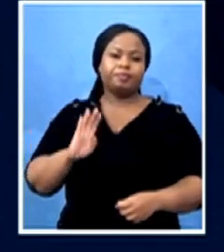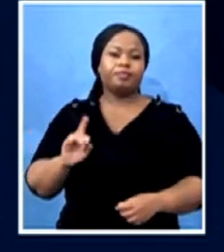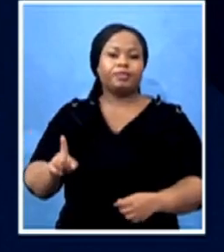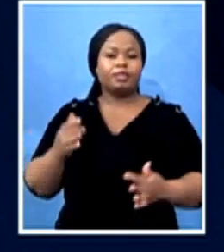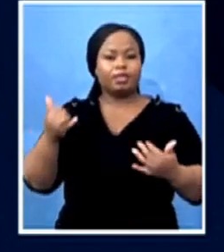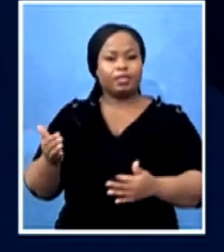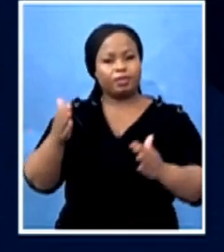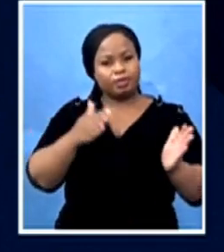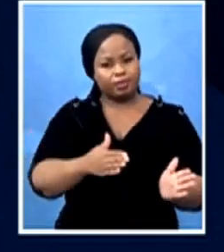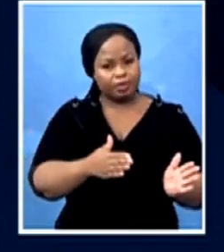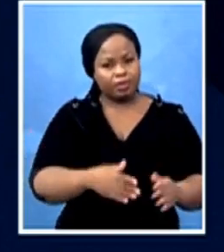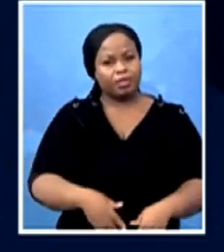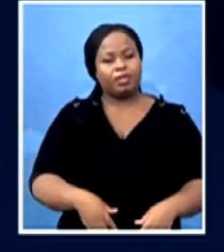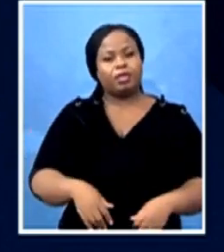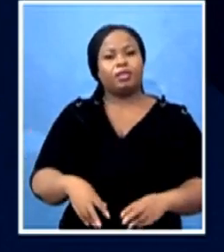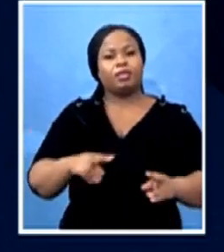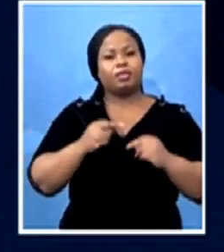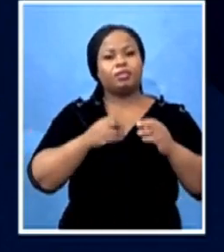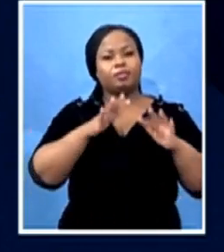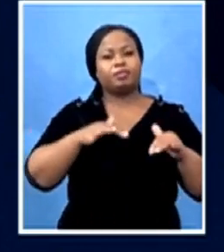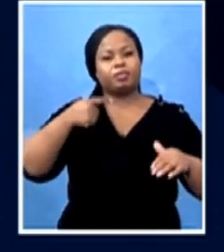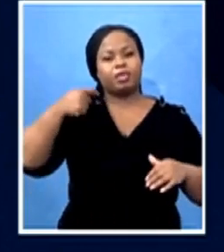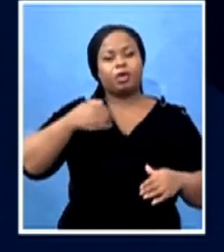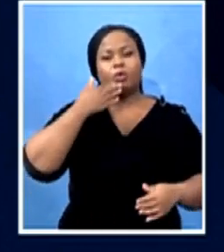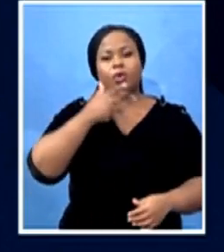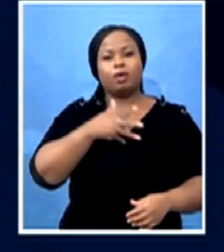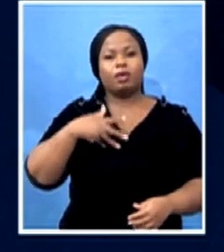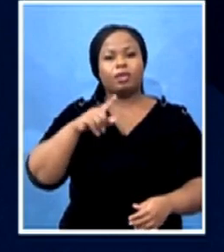Assembly Speaker Thandi Modise on Zoom.